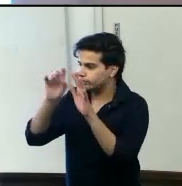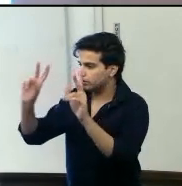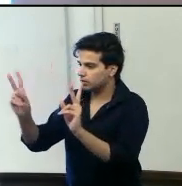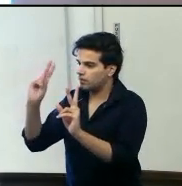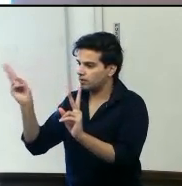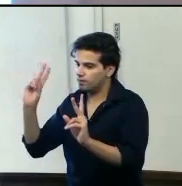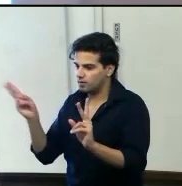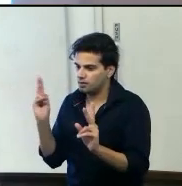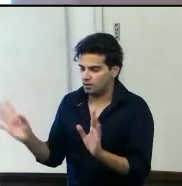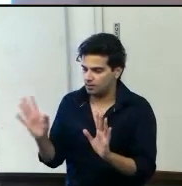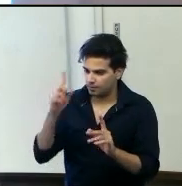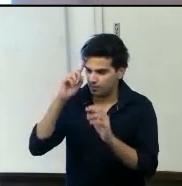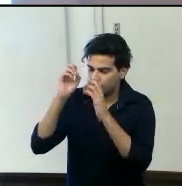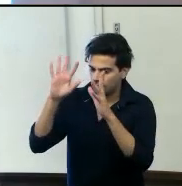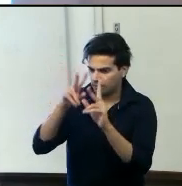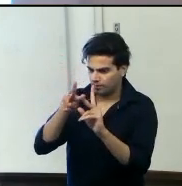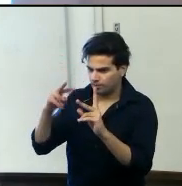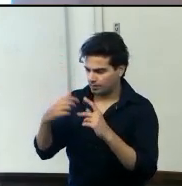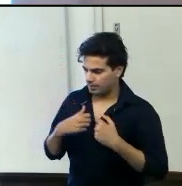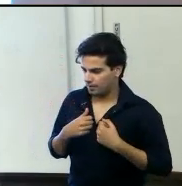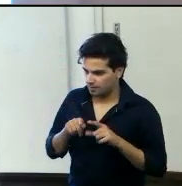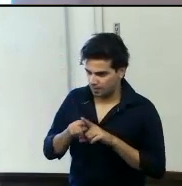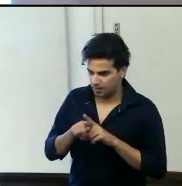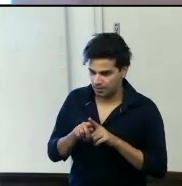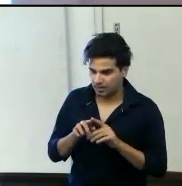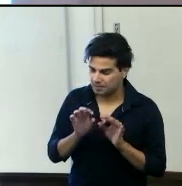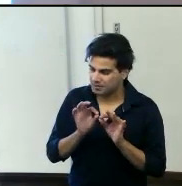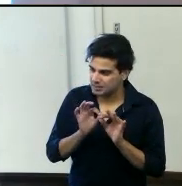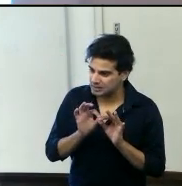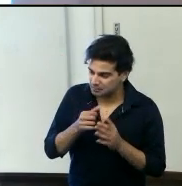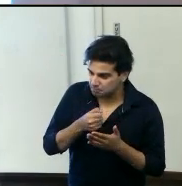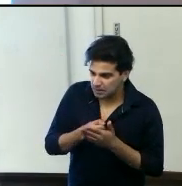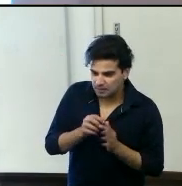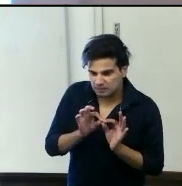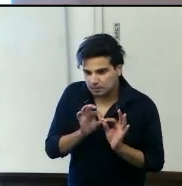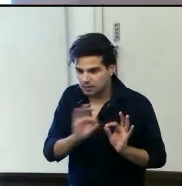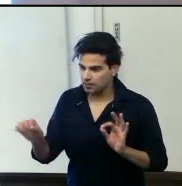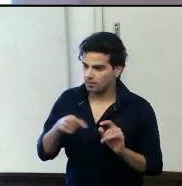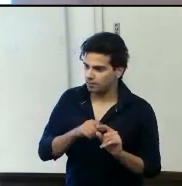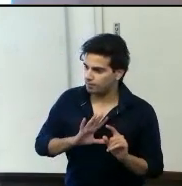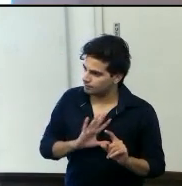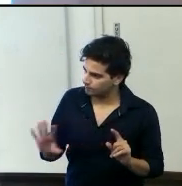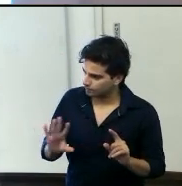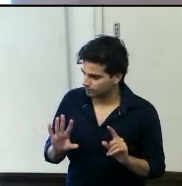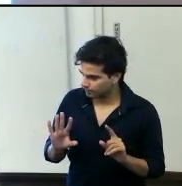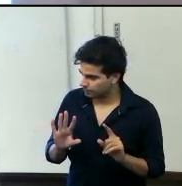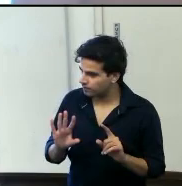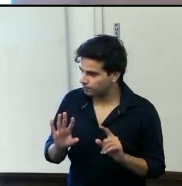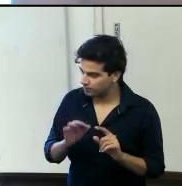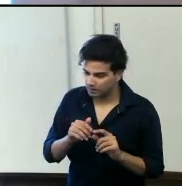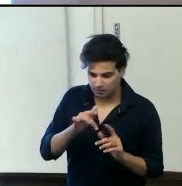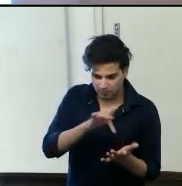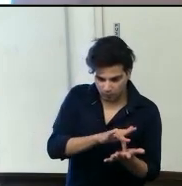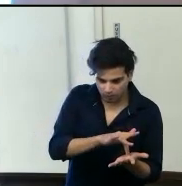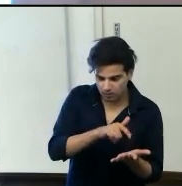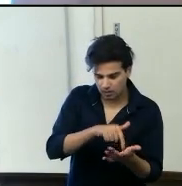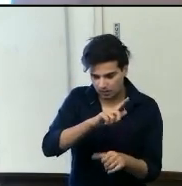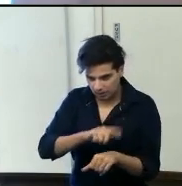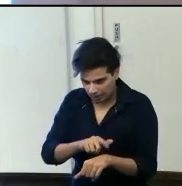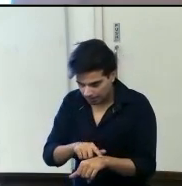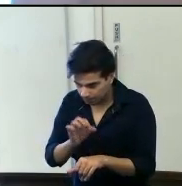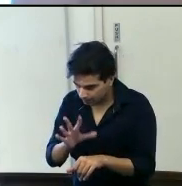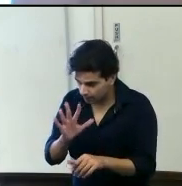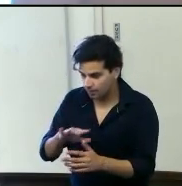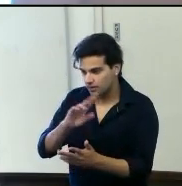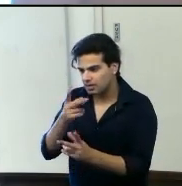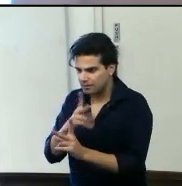my image of a tree from being a very specific tree at this, at this place and this hour and so